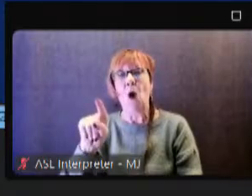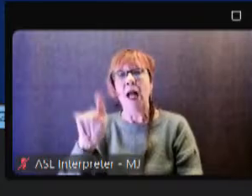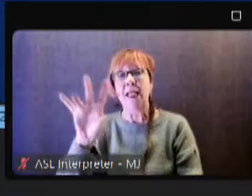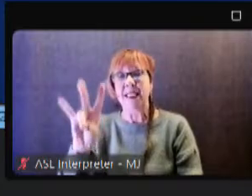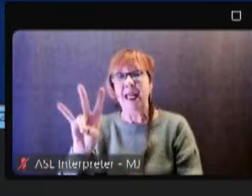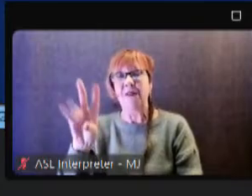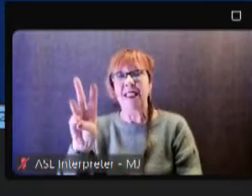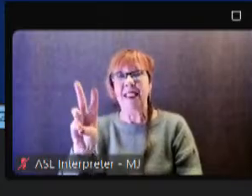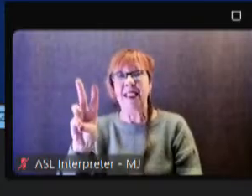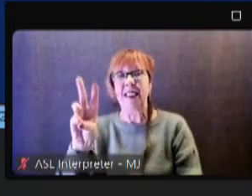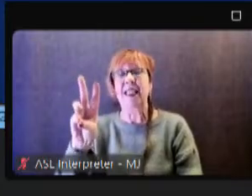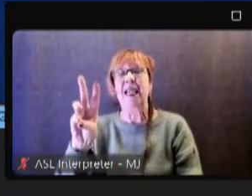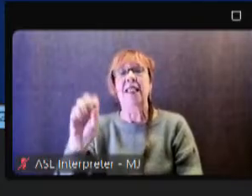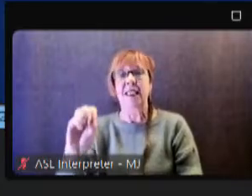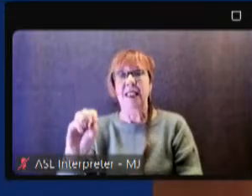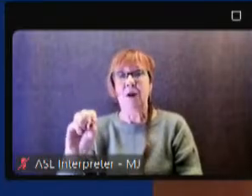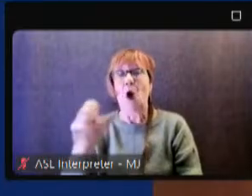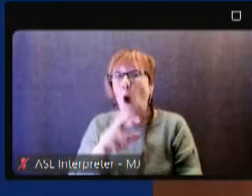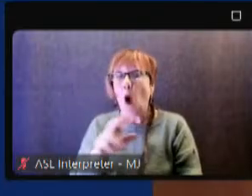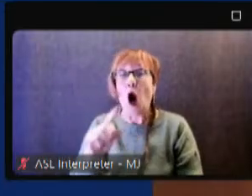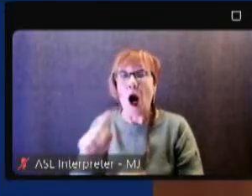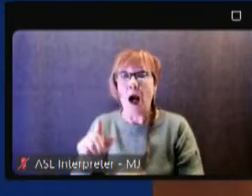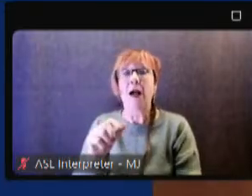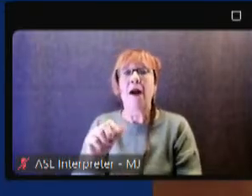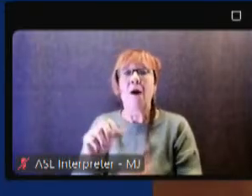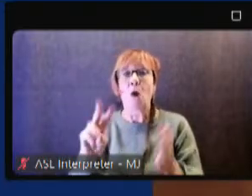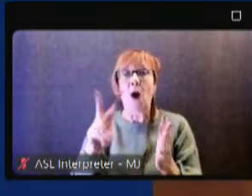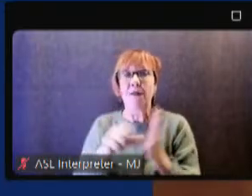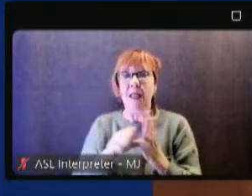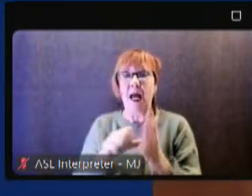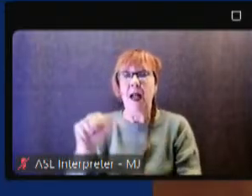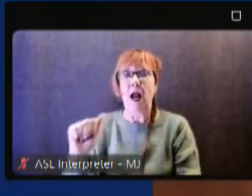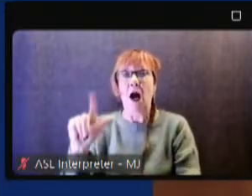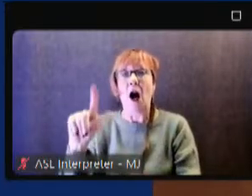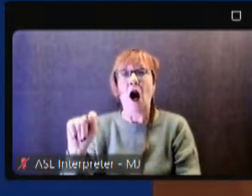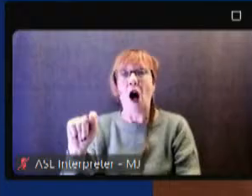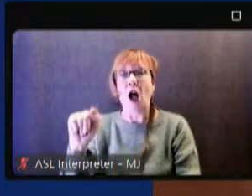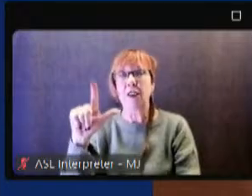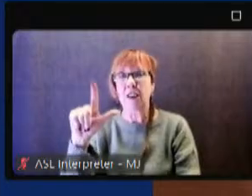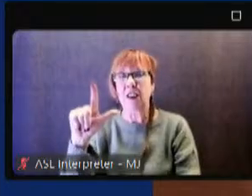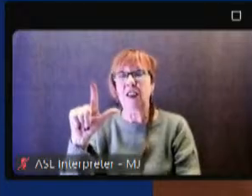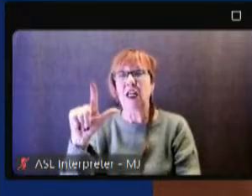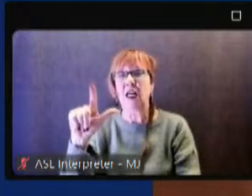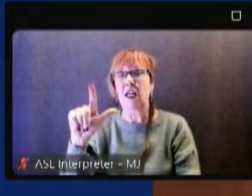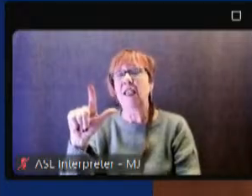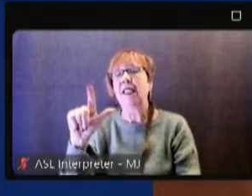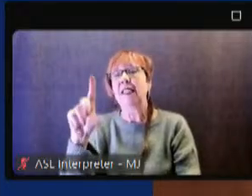626-568-1760 or visit Altadena Biz Relief,